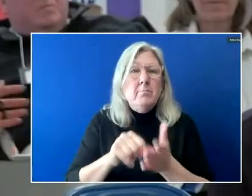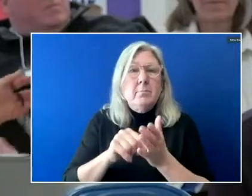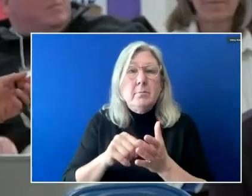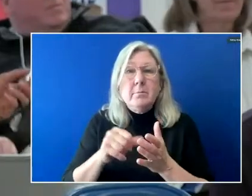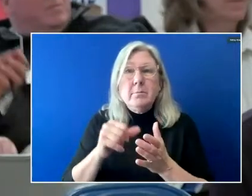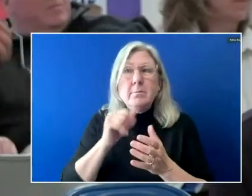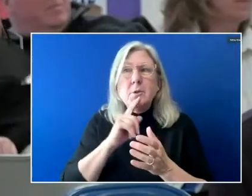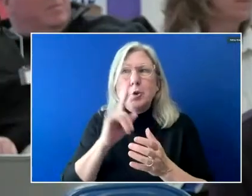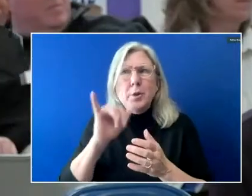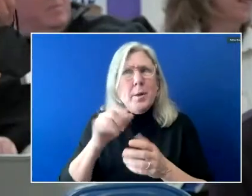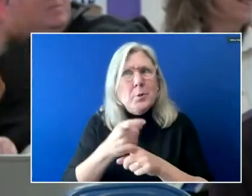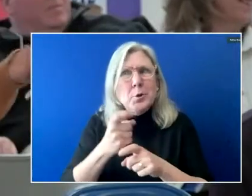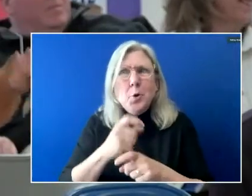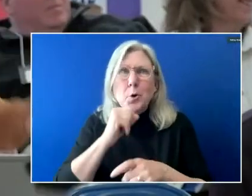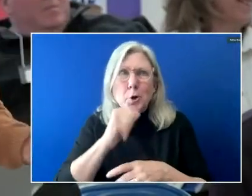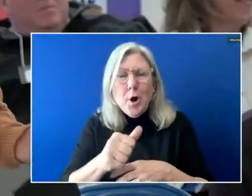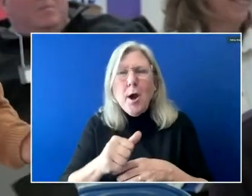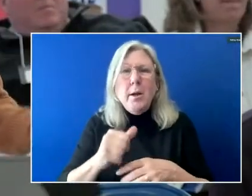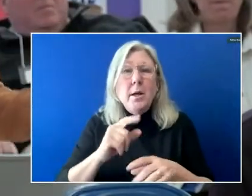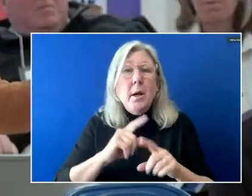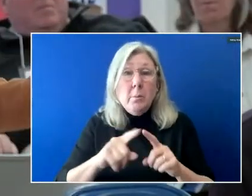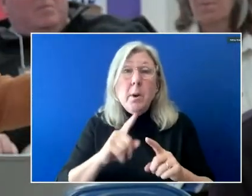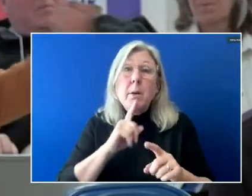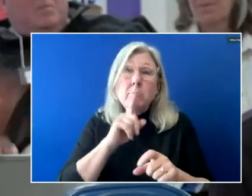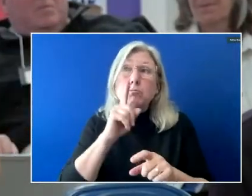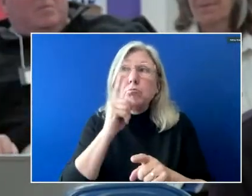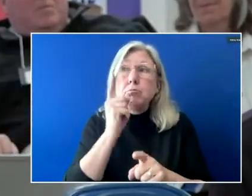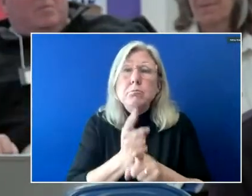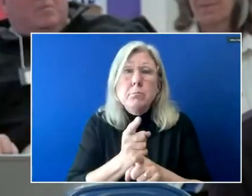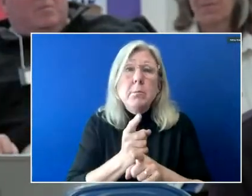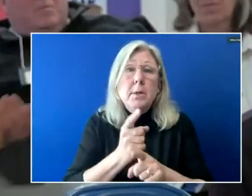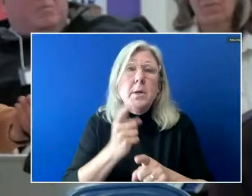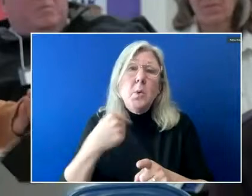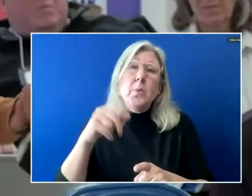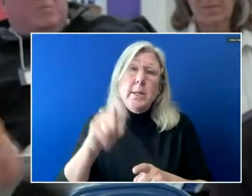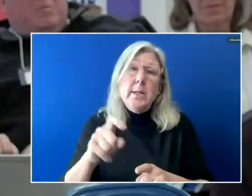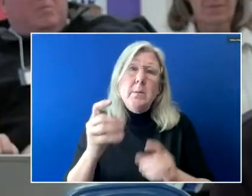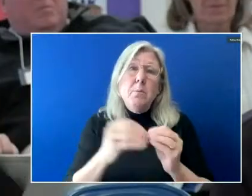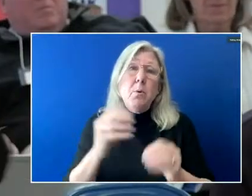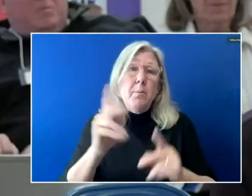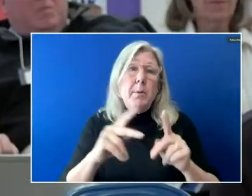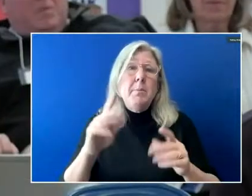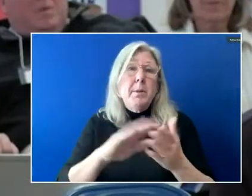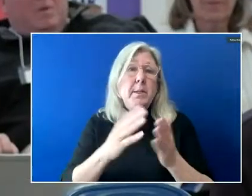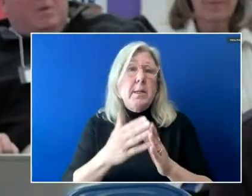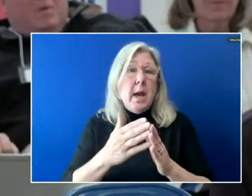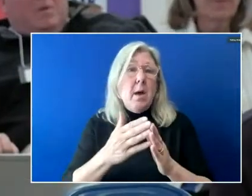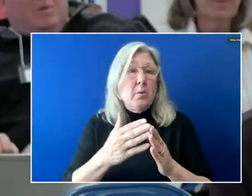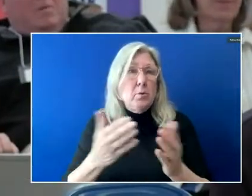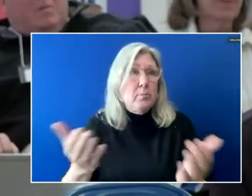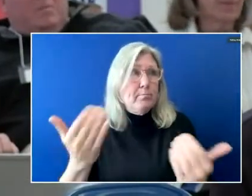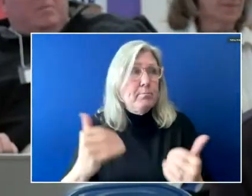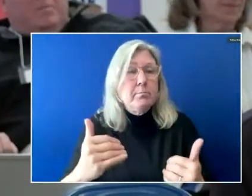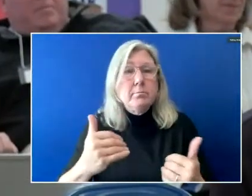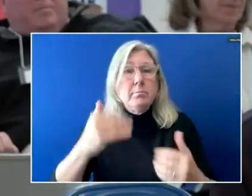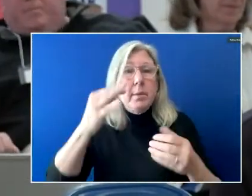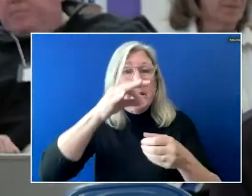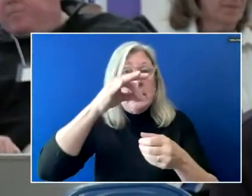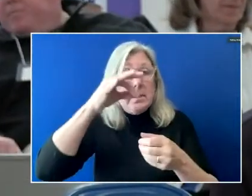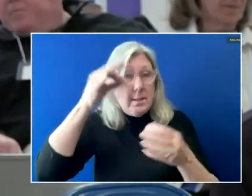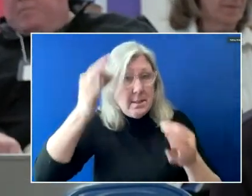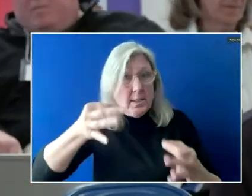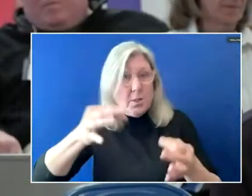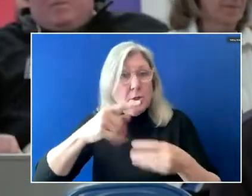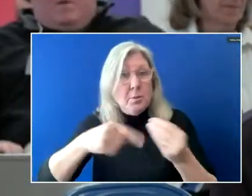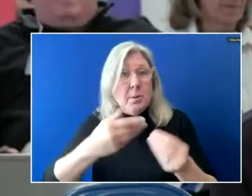joke or not but it is real that uh we need more folks in our town to make decisions about things that impact us there's real tangible